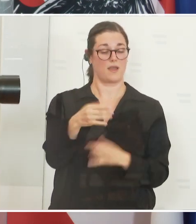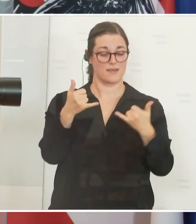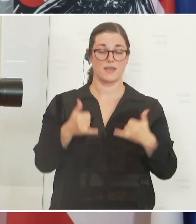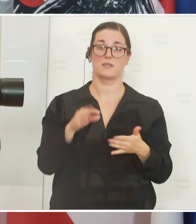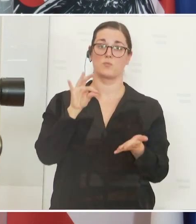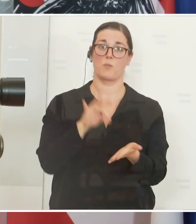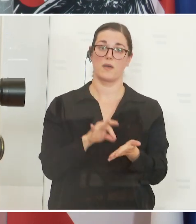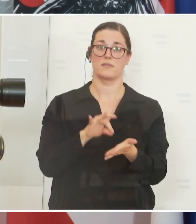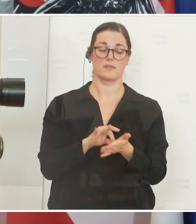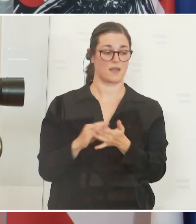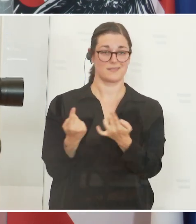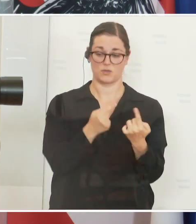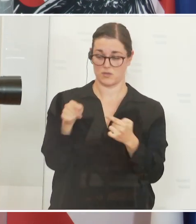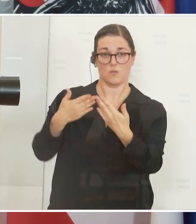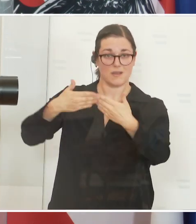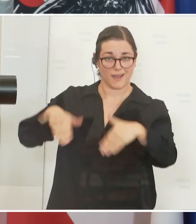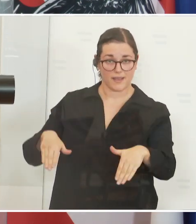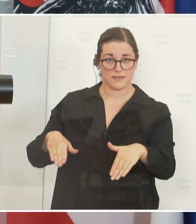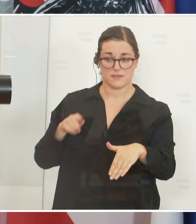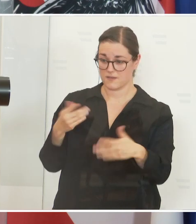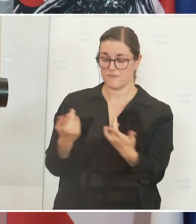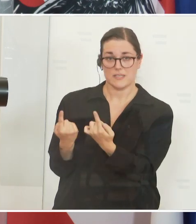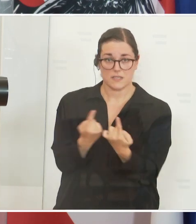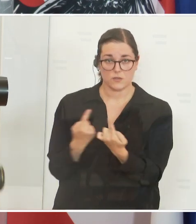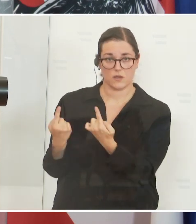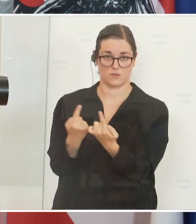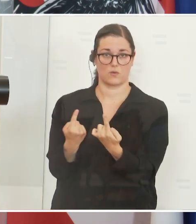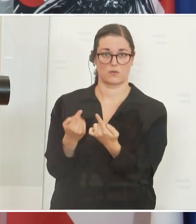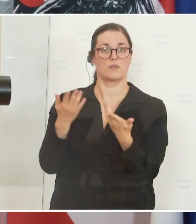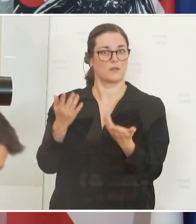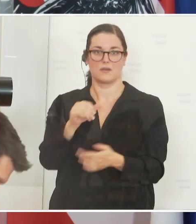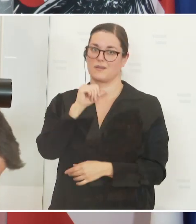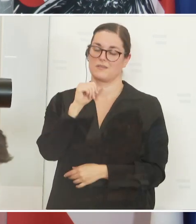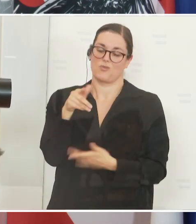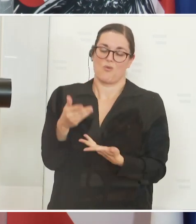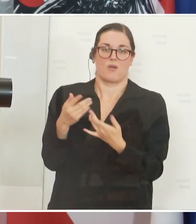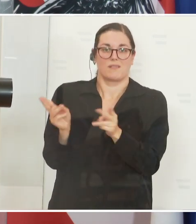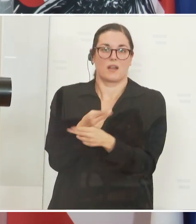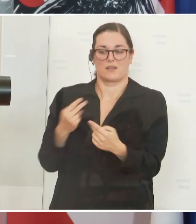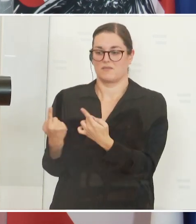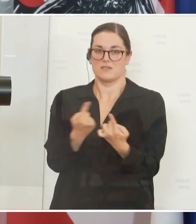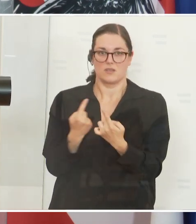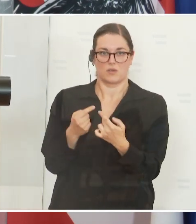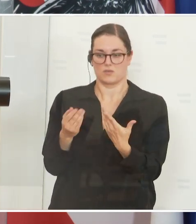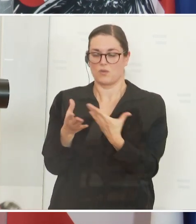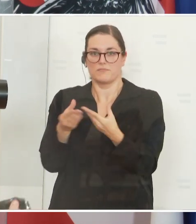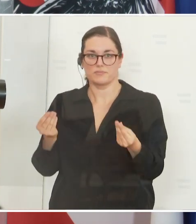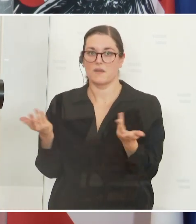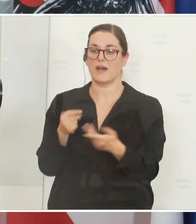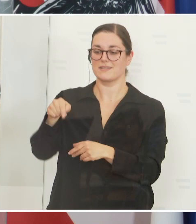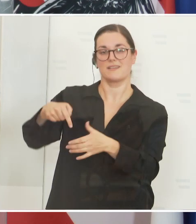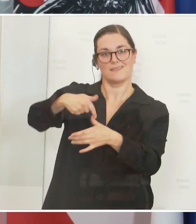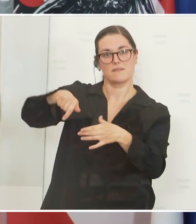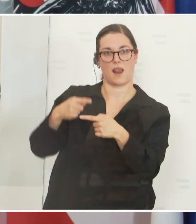events along the border, our attention is not drawn away from what is going on inside Belarus, that we